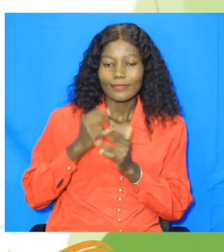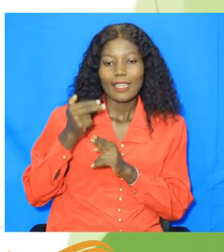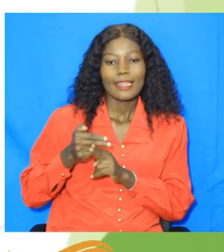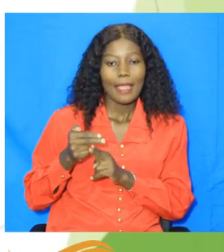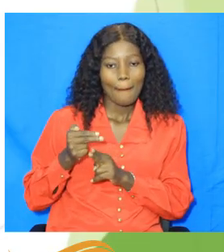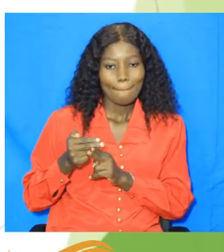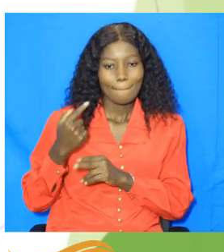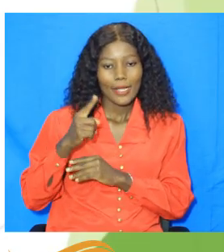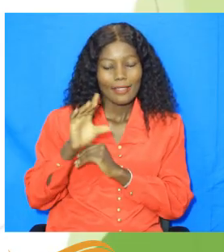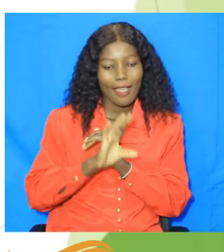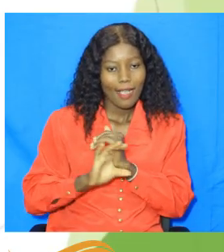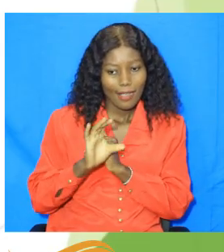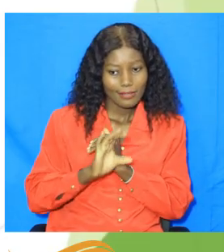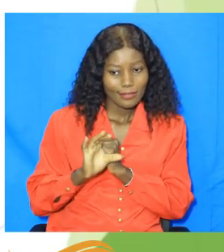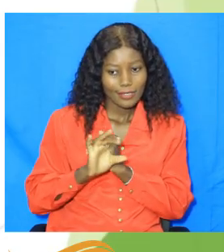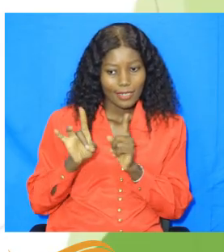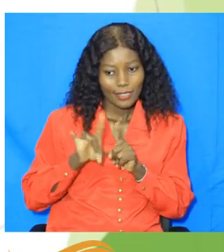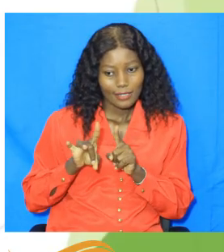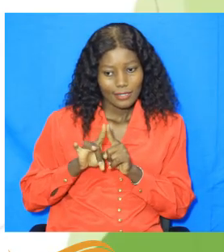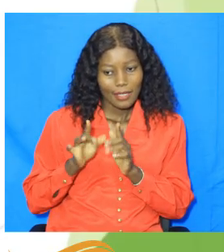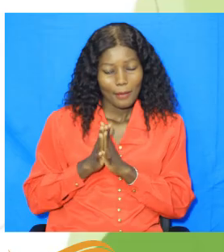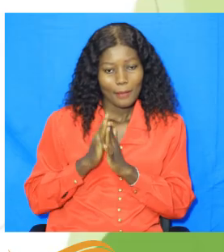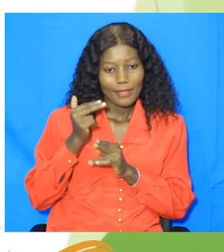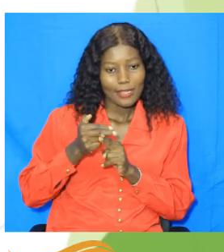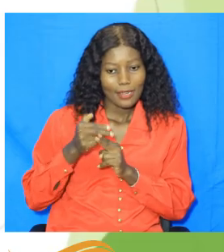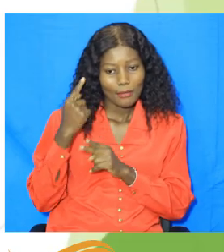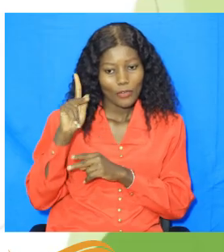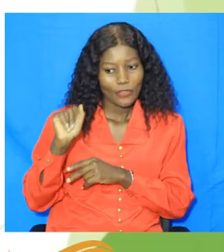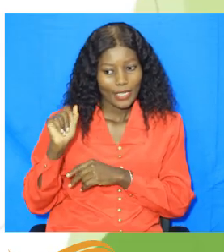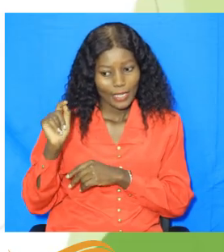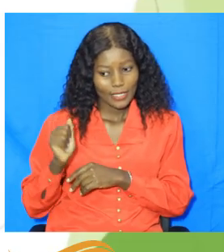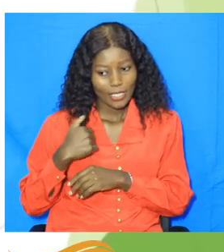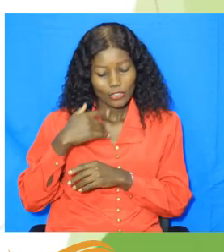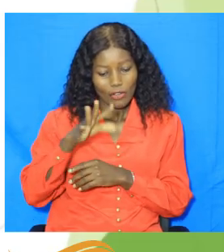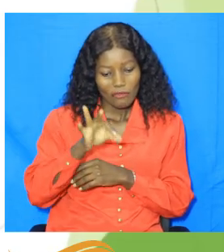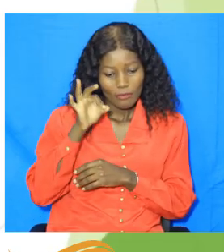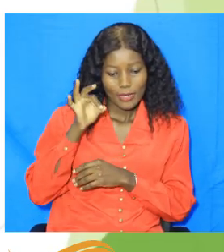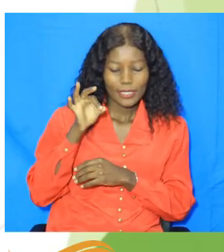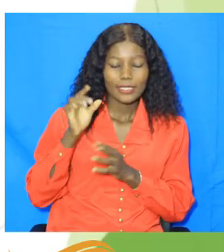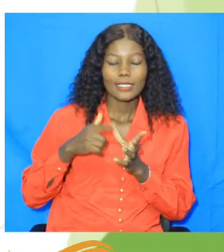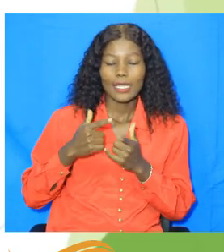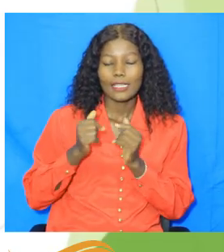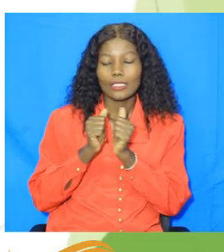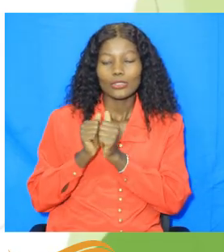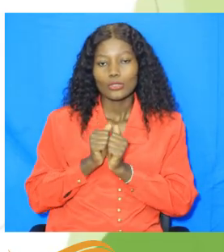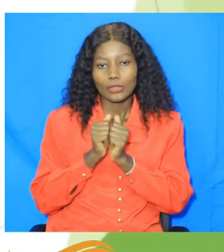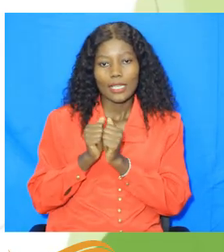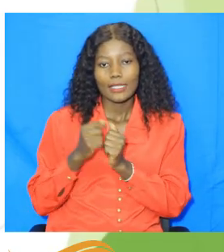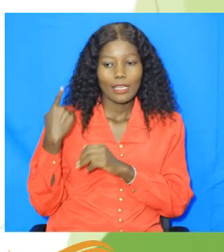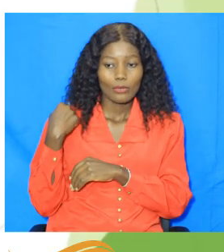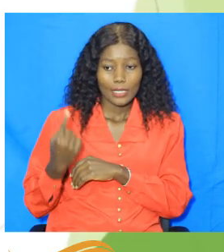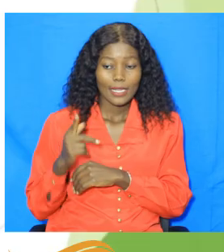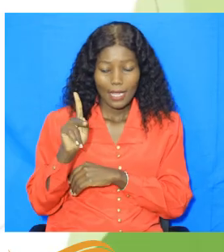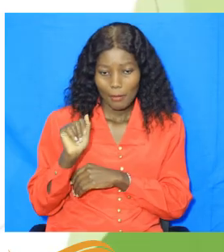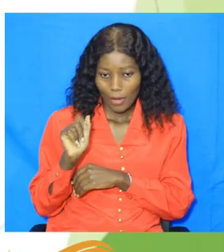their country, and the name of the kata they have chosen, together with the number of